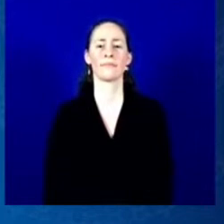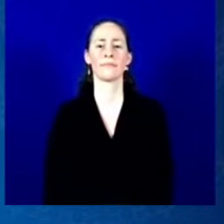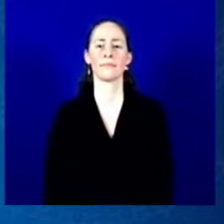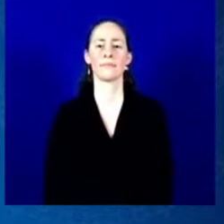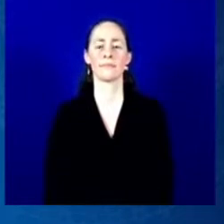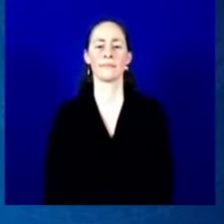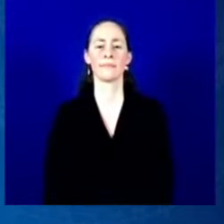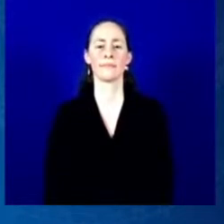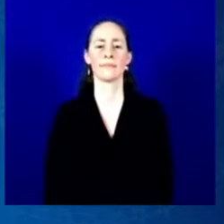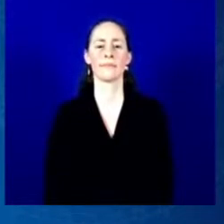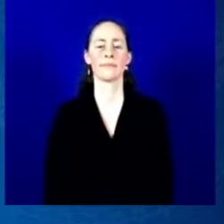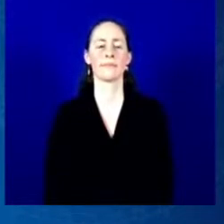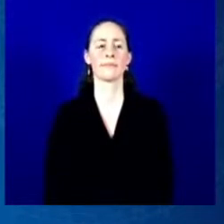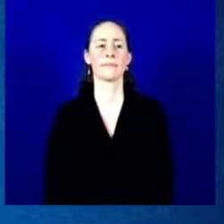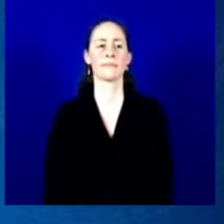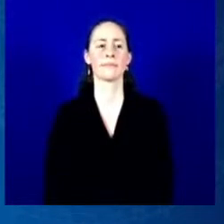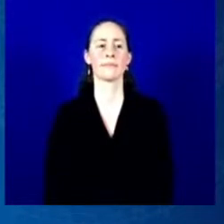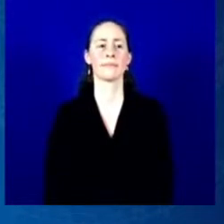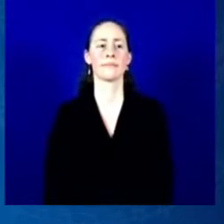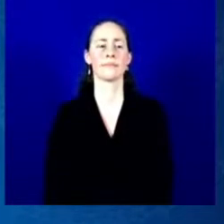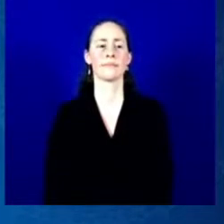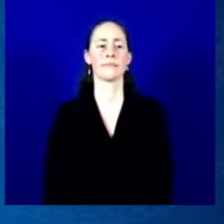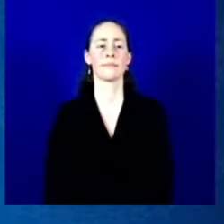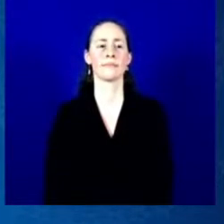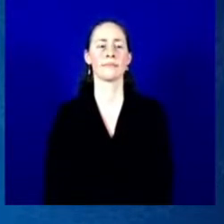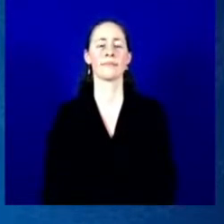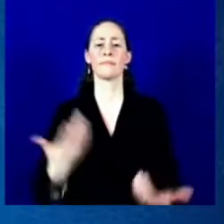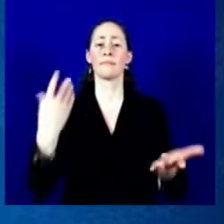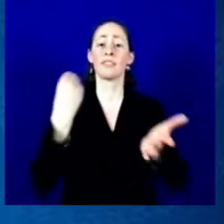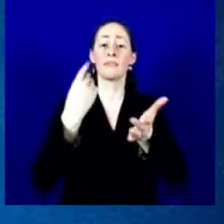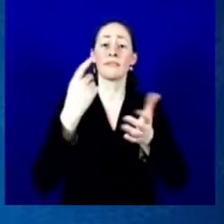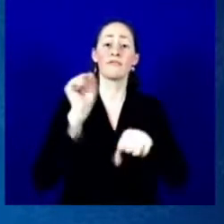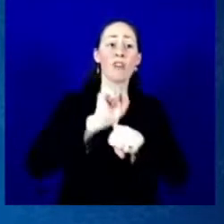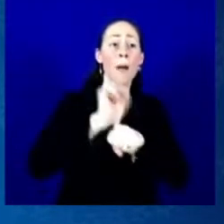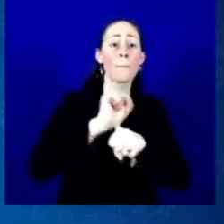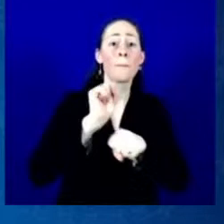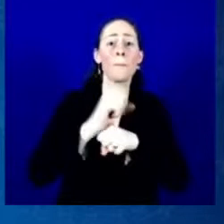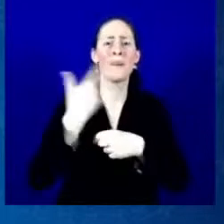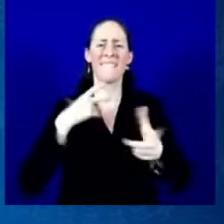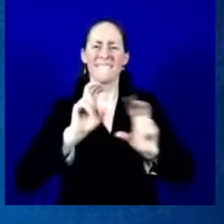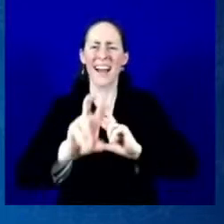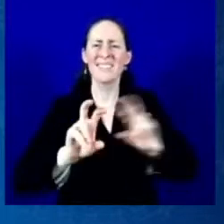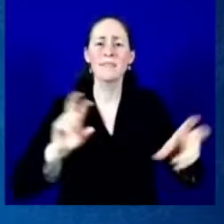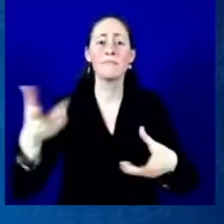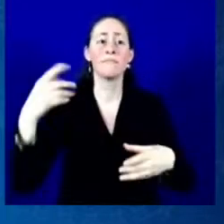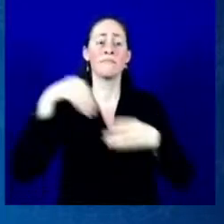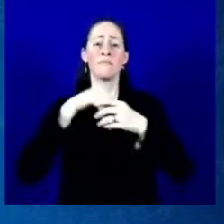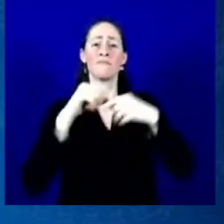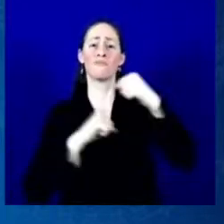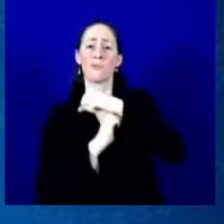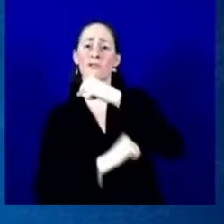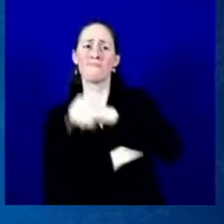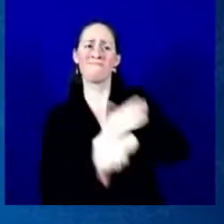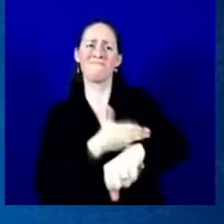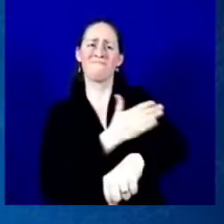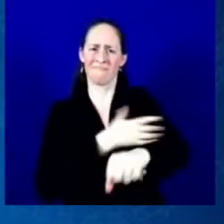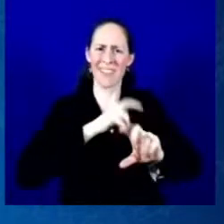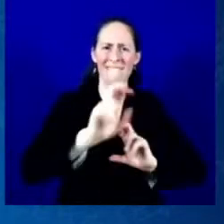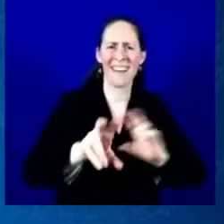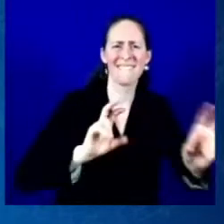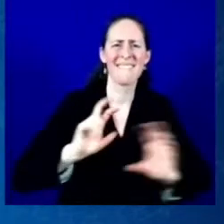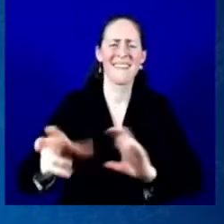Investments in jobs and infrastructure like the ones we're talking about have often had bipartisan support in the past. Vice